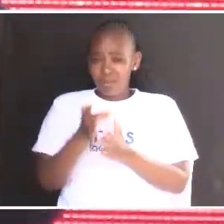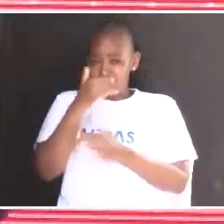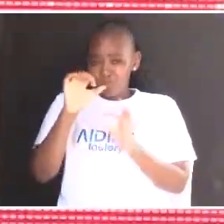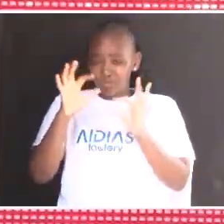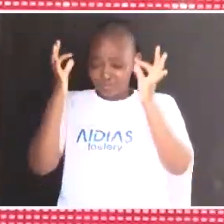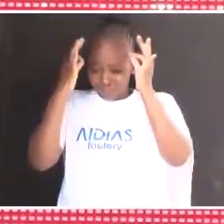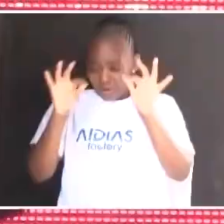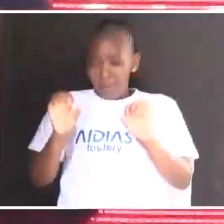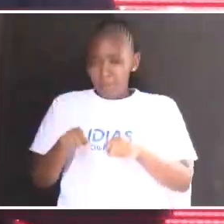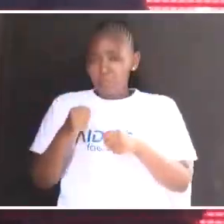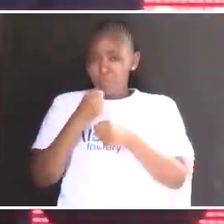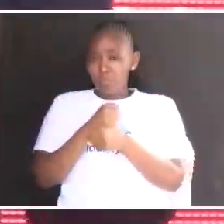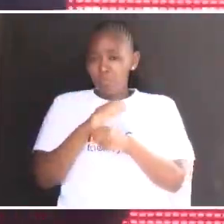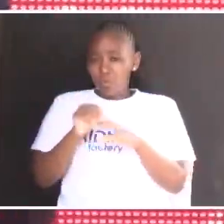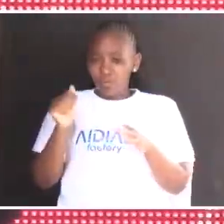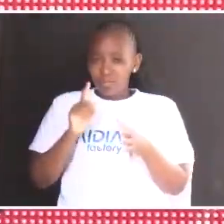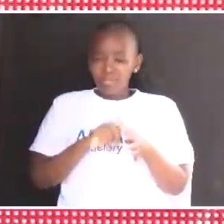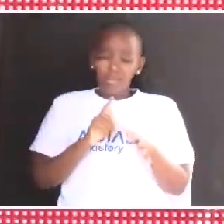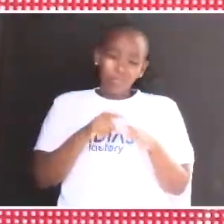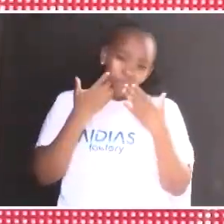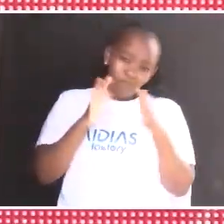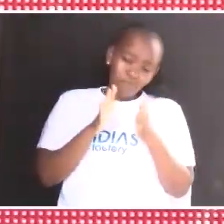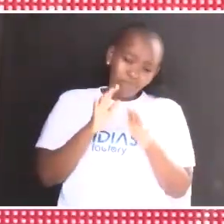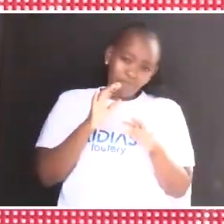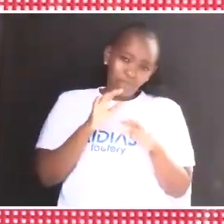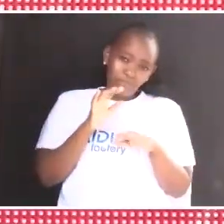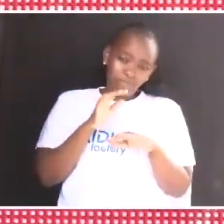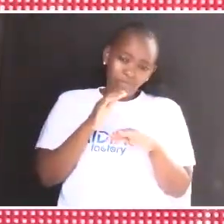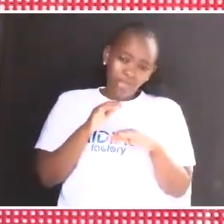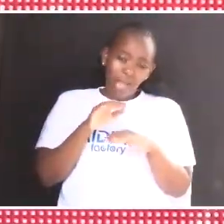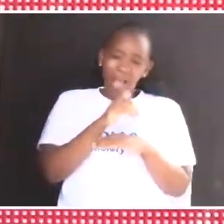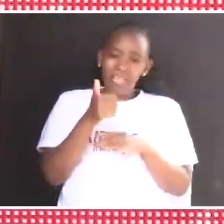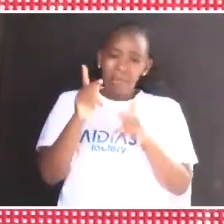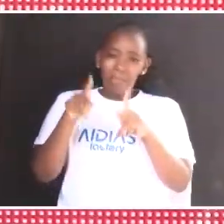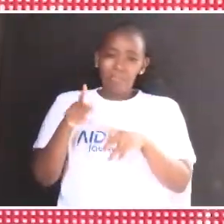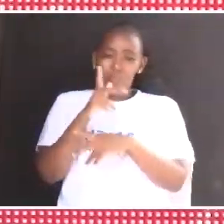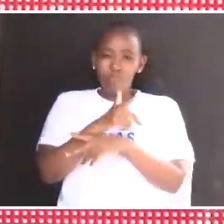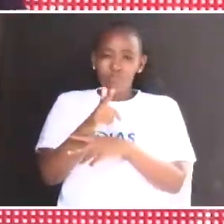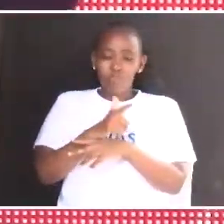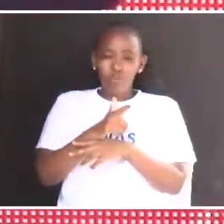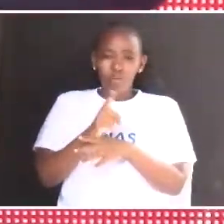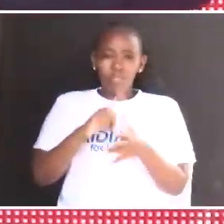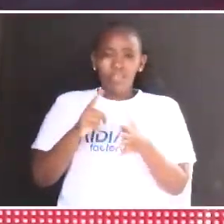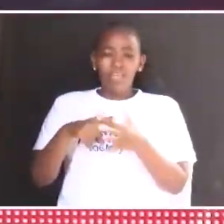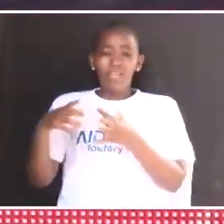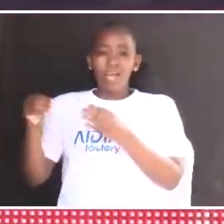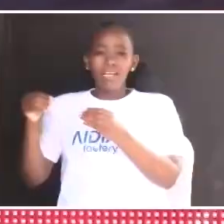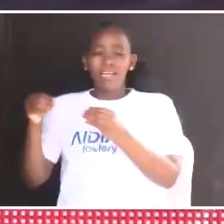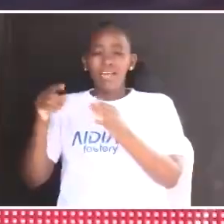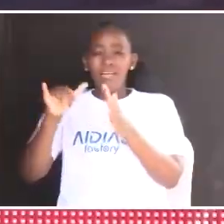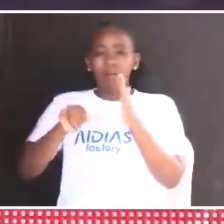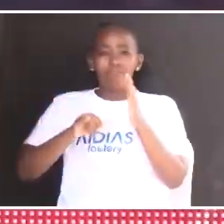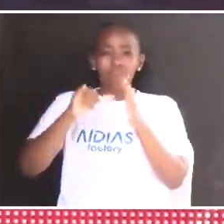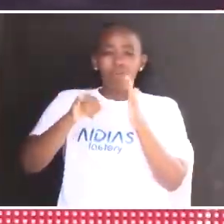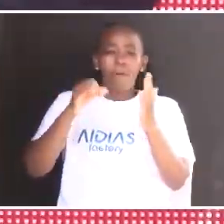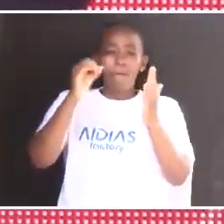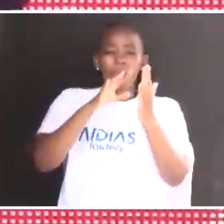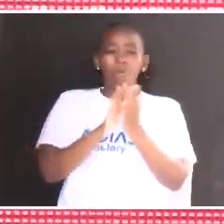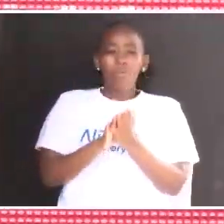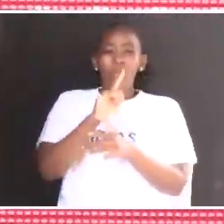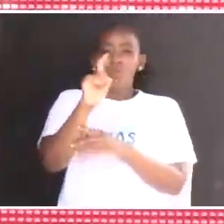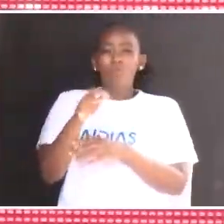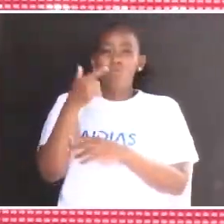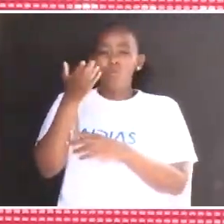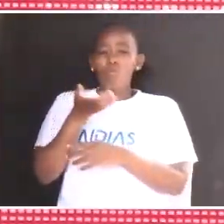hata kuperform. Alafu ukiperform, kuna mtu anachukua hiyo video. Alafu akichukua anaenda anaweka kwa YouTube. Then the question is,